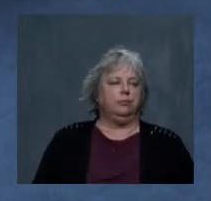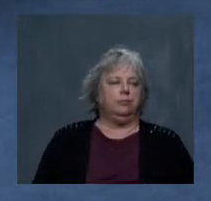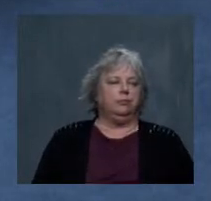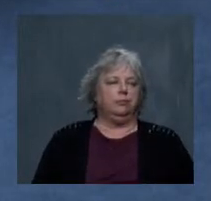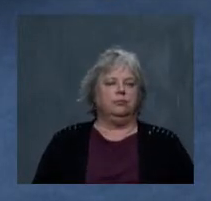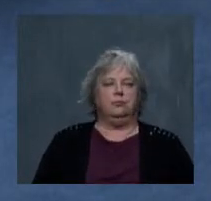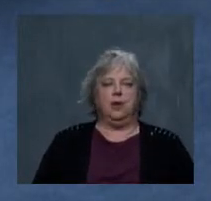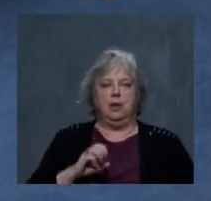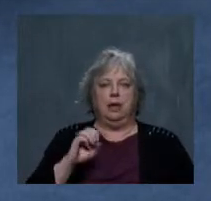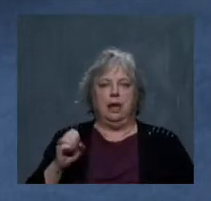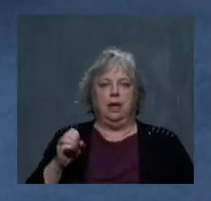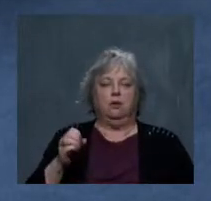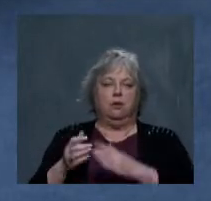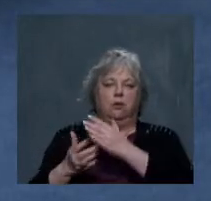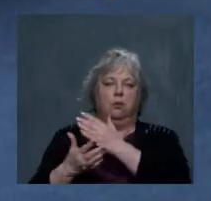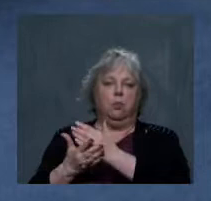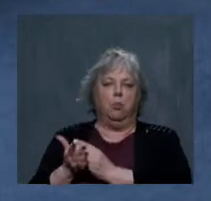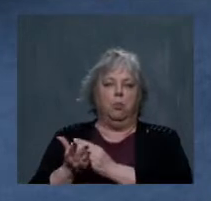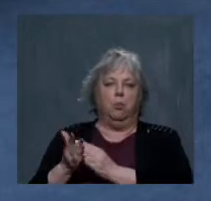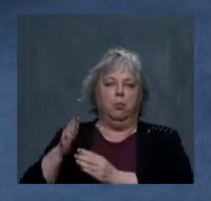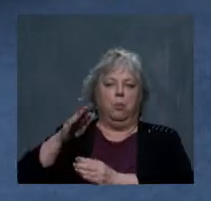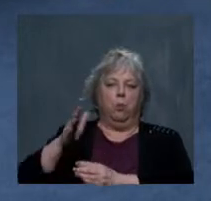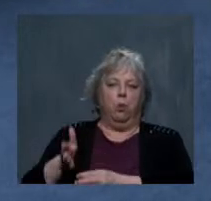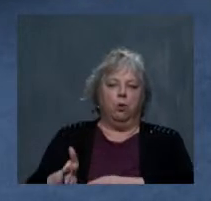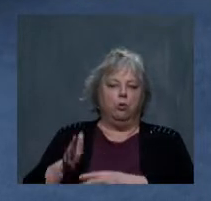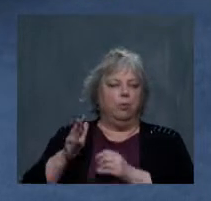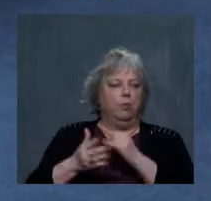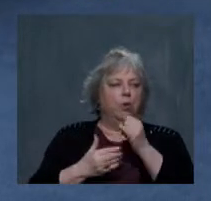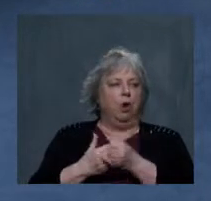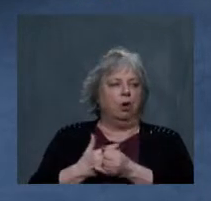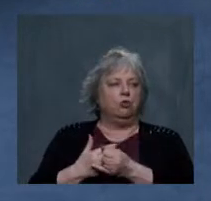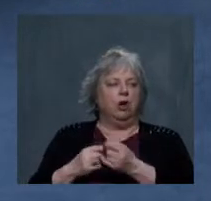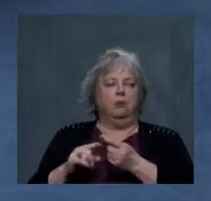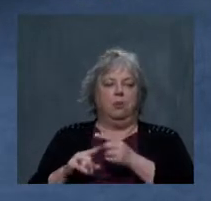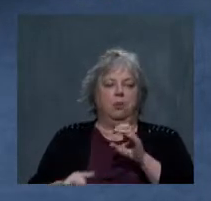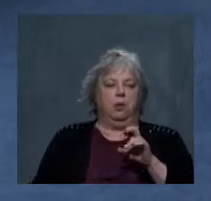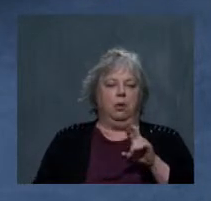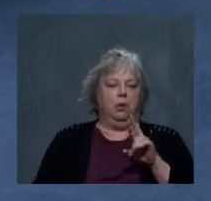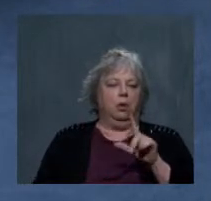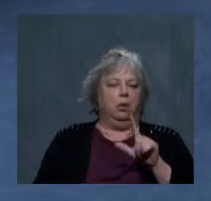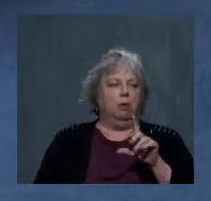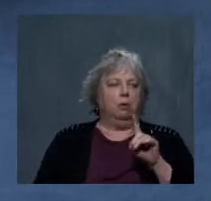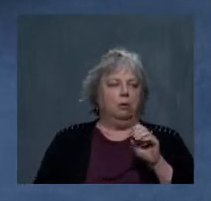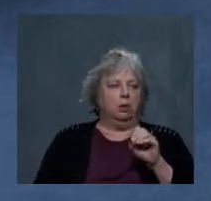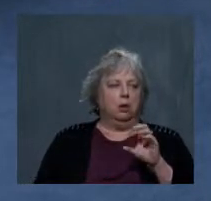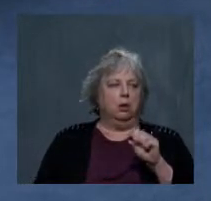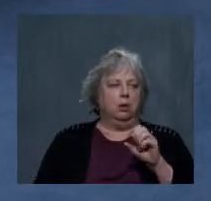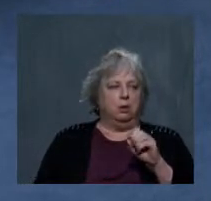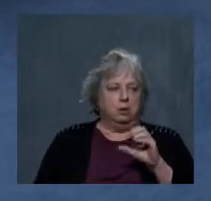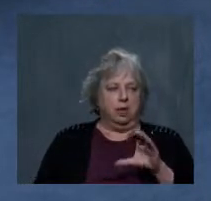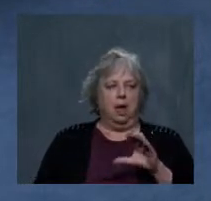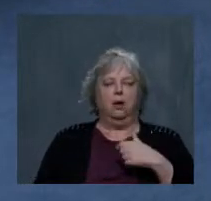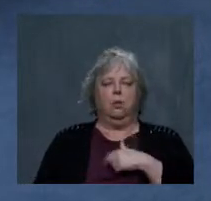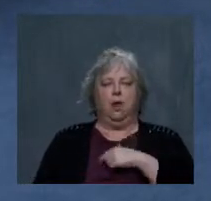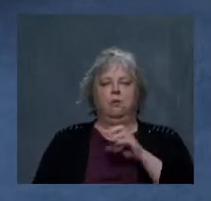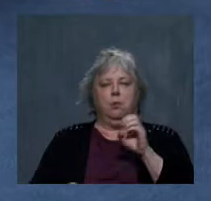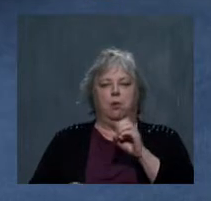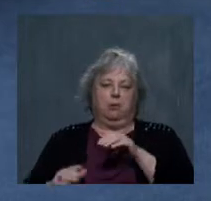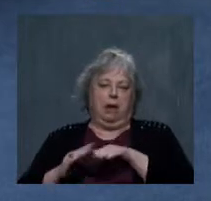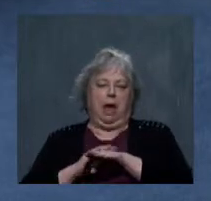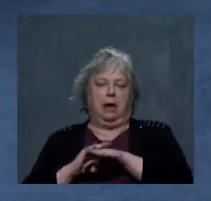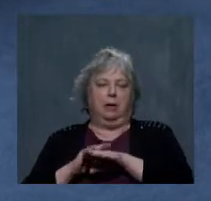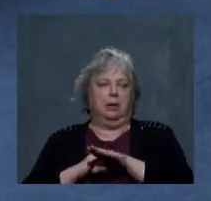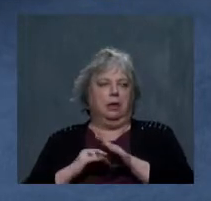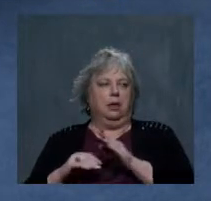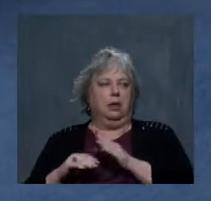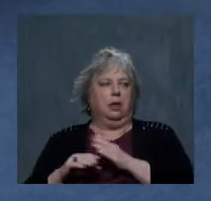On the eastern portion of the project, coming out of the cul-de-sac in the southeast corner, we've got an emergency access which goes